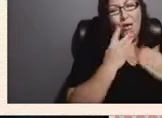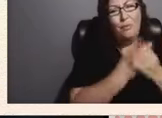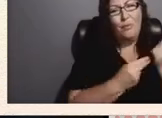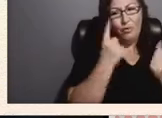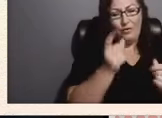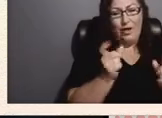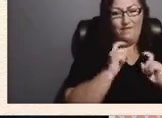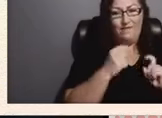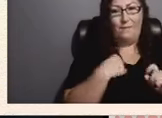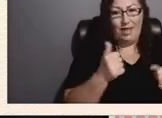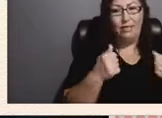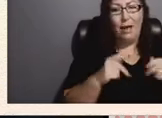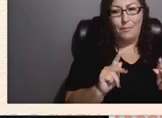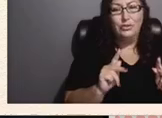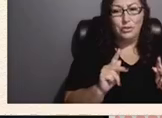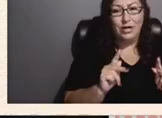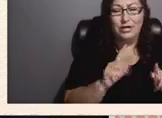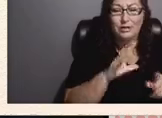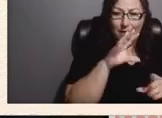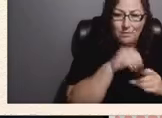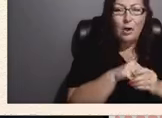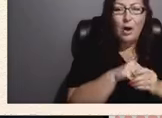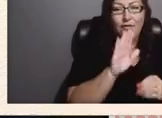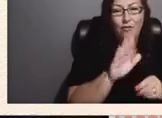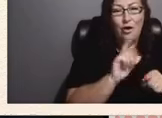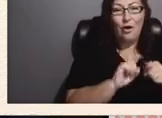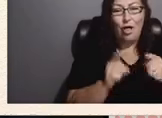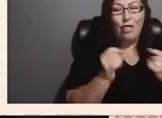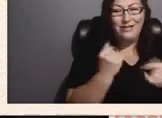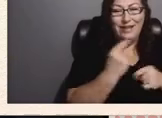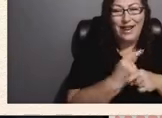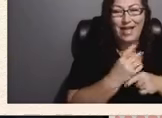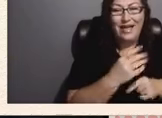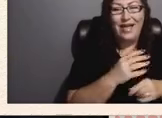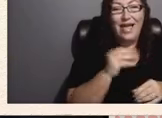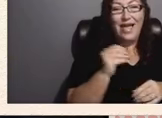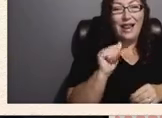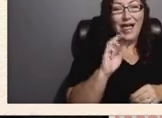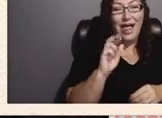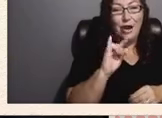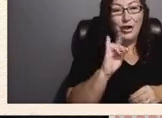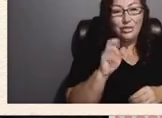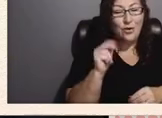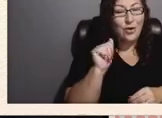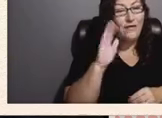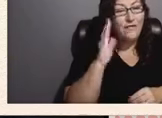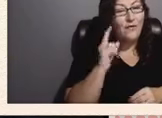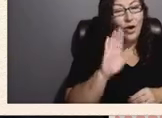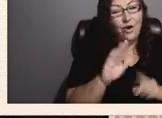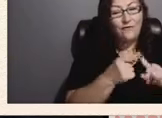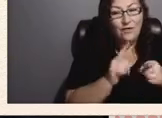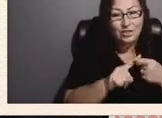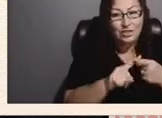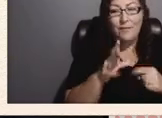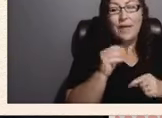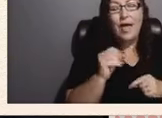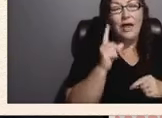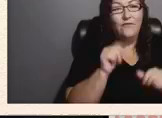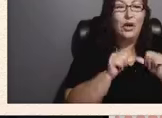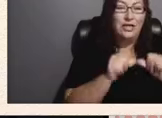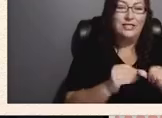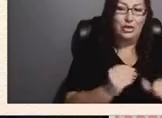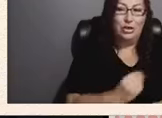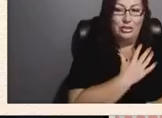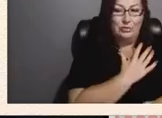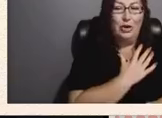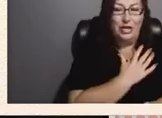opportunity to be a part of your call today, in Arizona, for your friendship and continued inspiration. Thank you. Thank